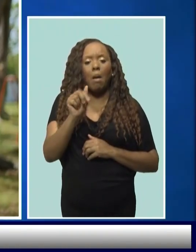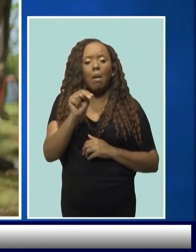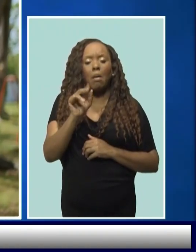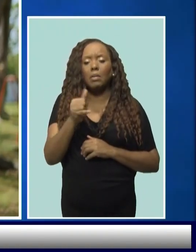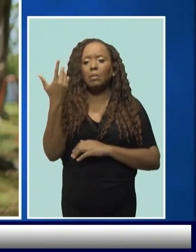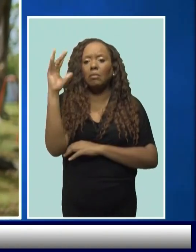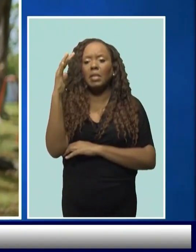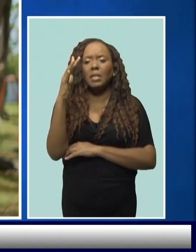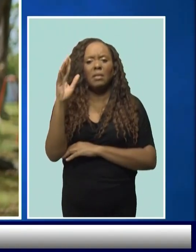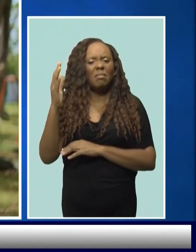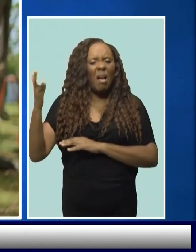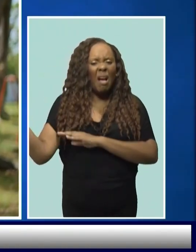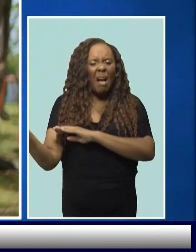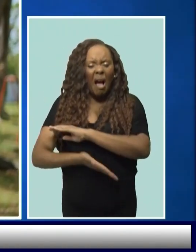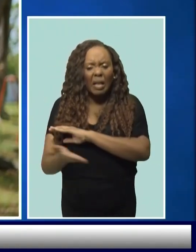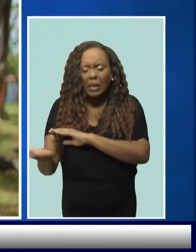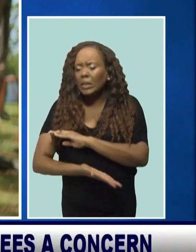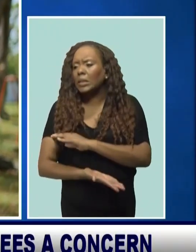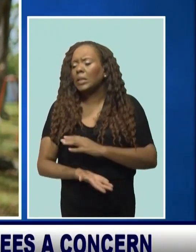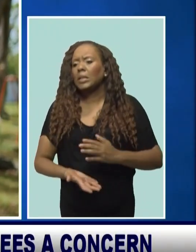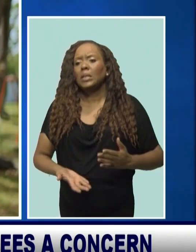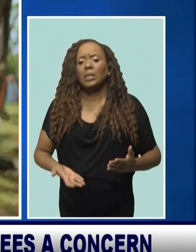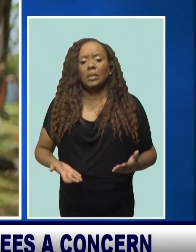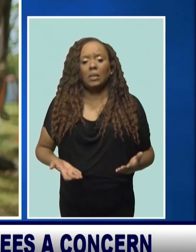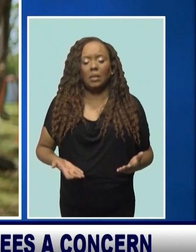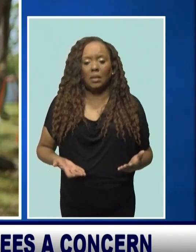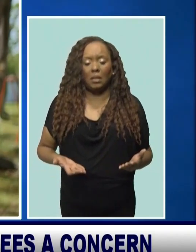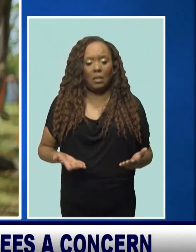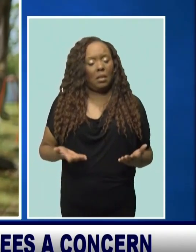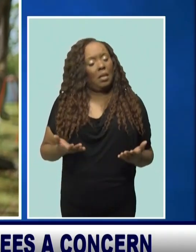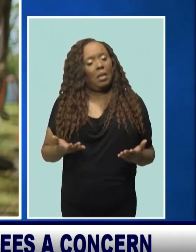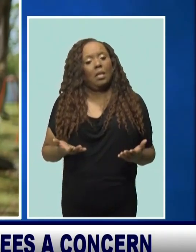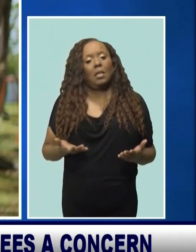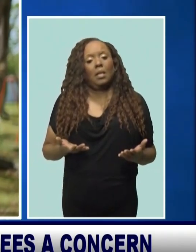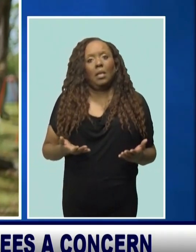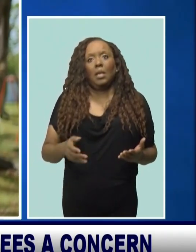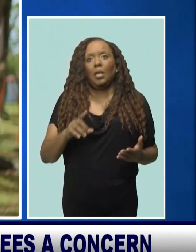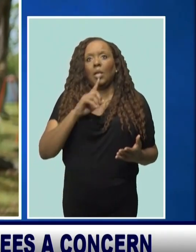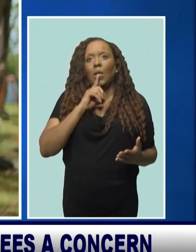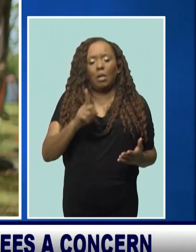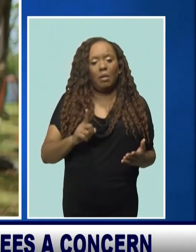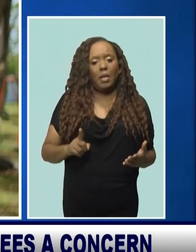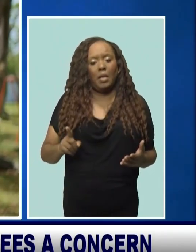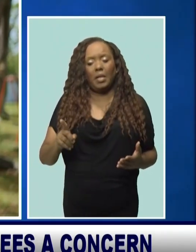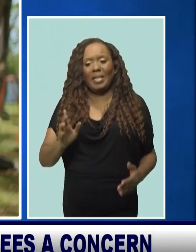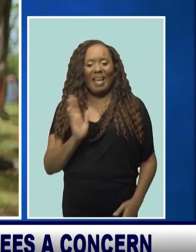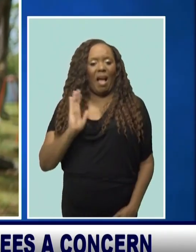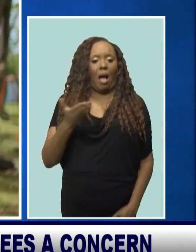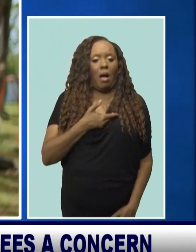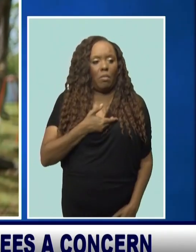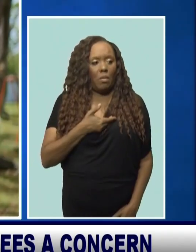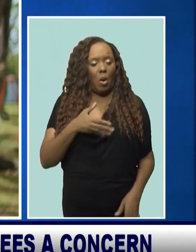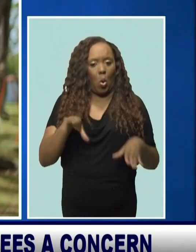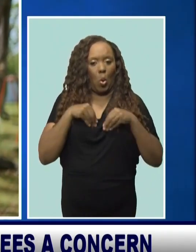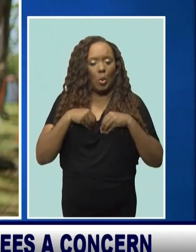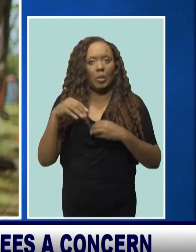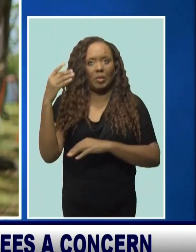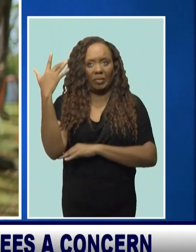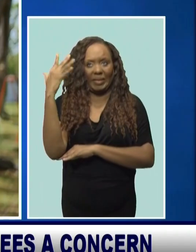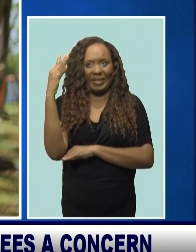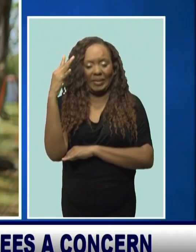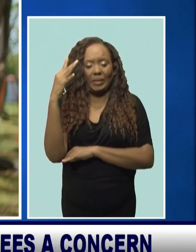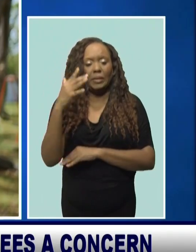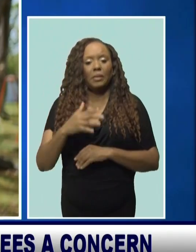Barbados, and I think we have to go on a rigid and a rigorous planting program where we have to